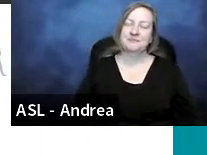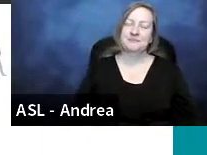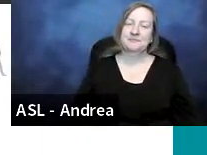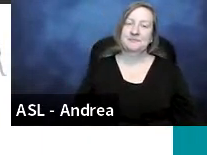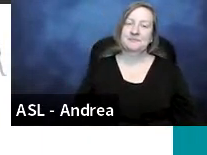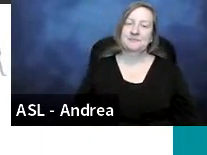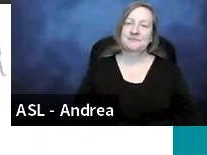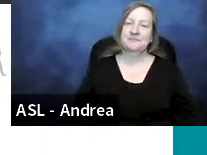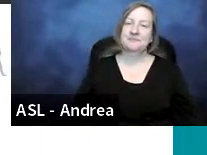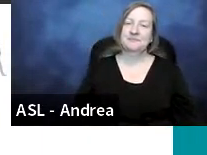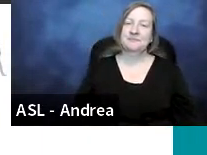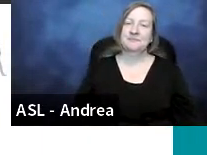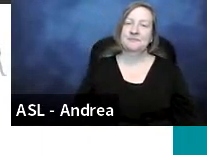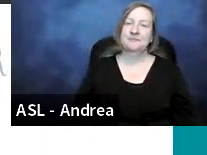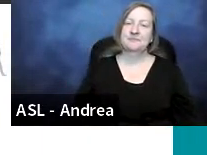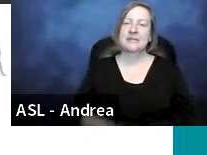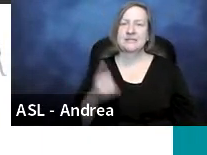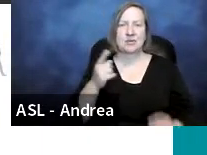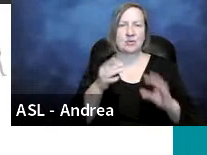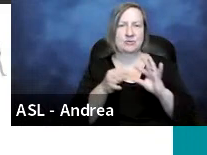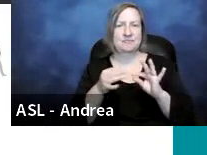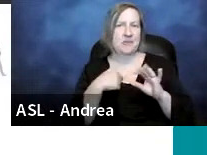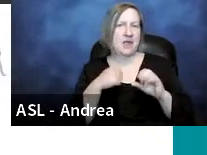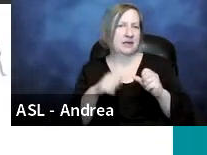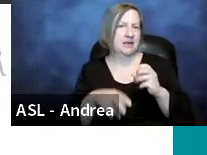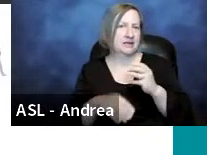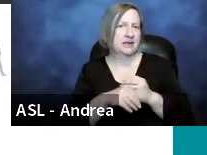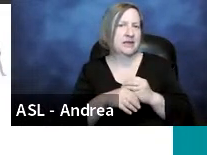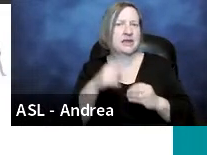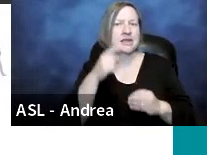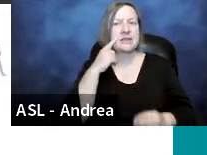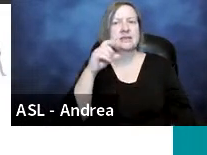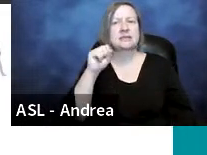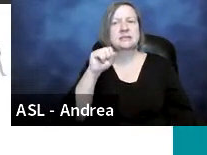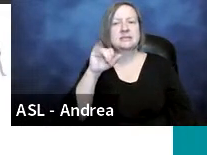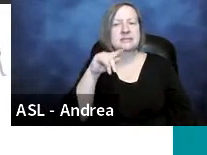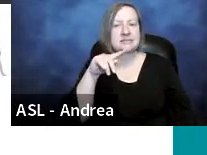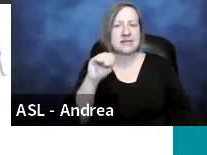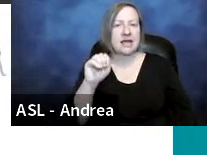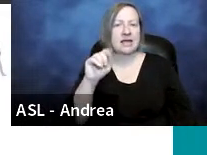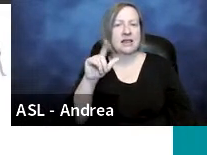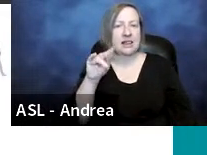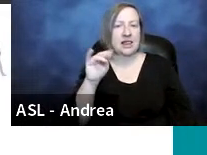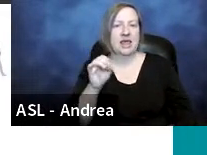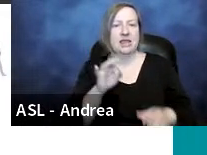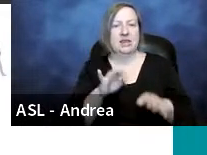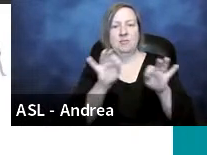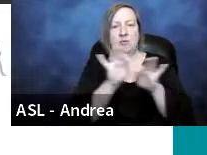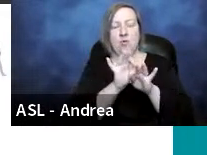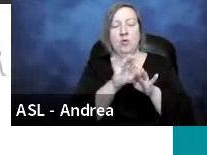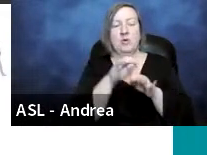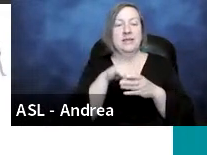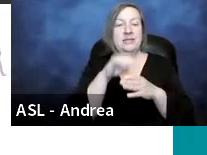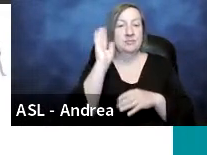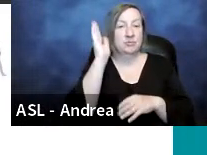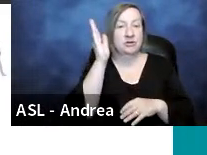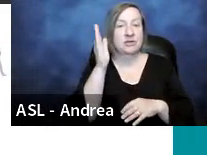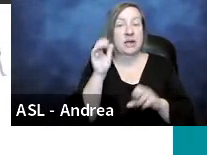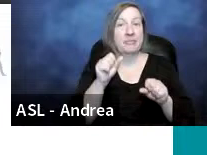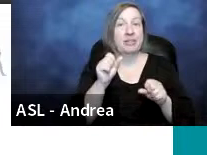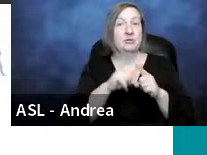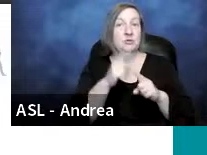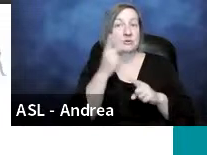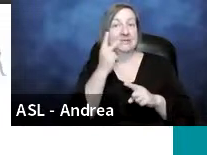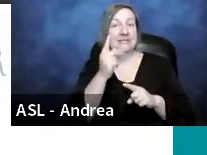I can jump in. I think sight lines are really important. So, I mean, I mentioned in the presentation, I agree with being able to see where you're